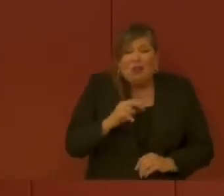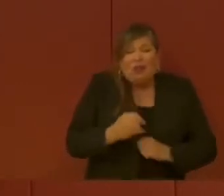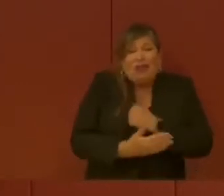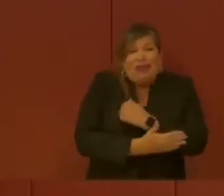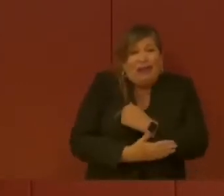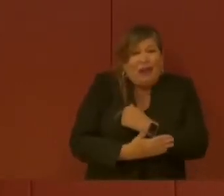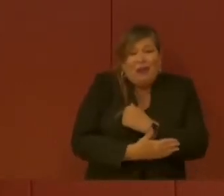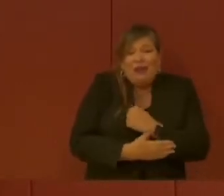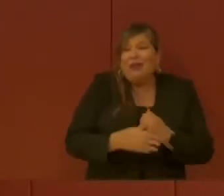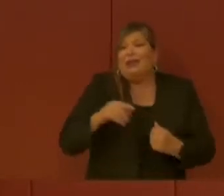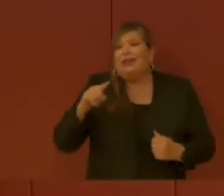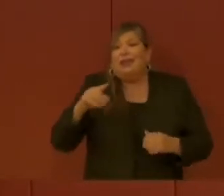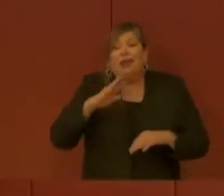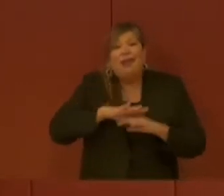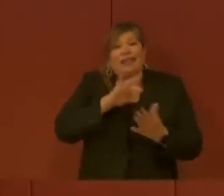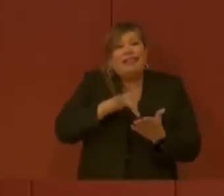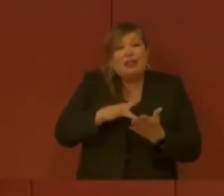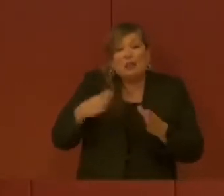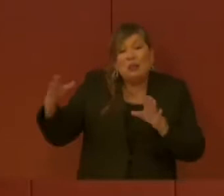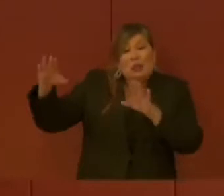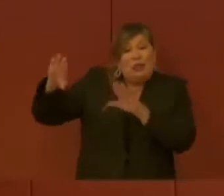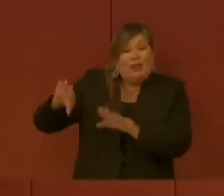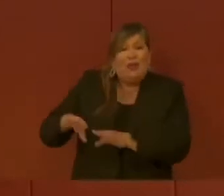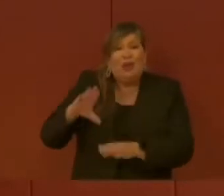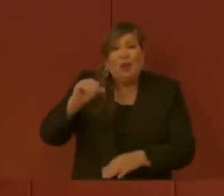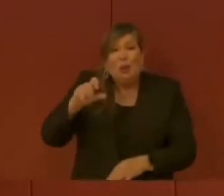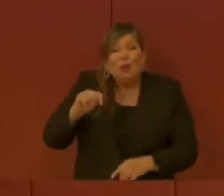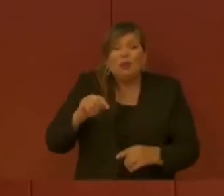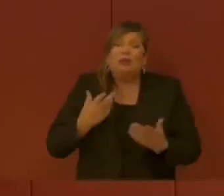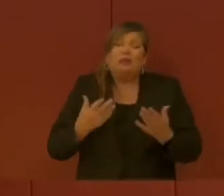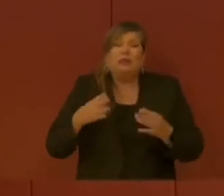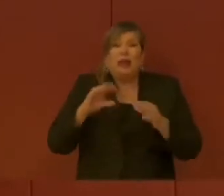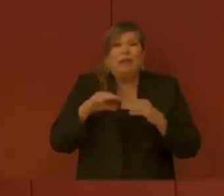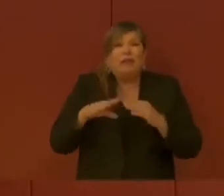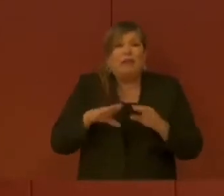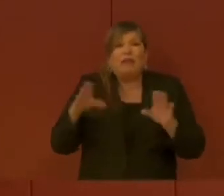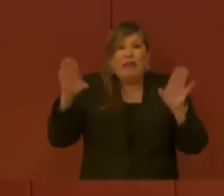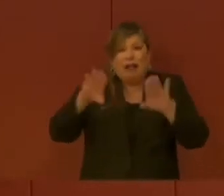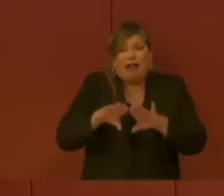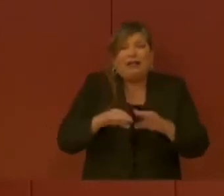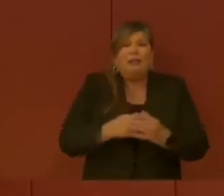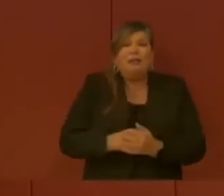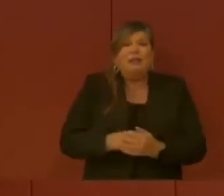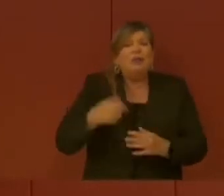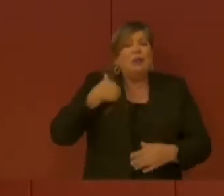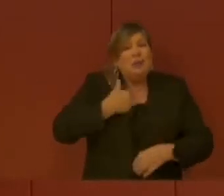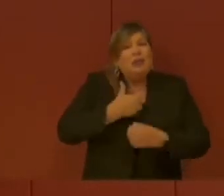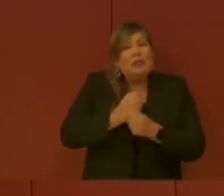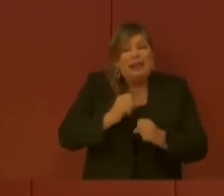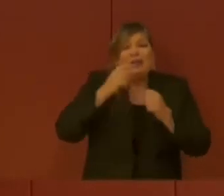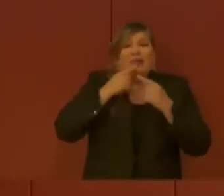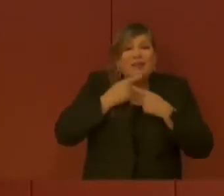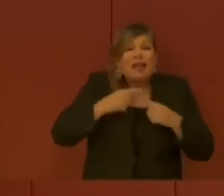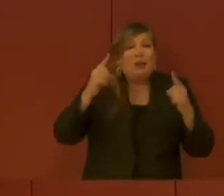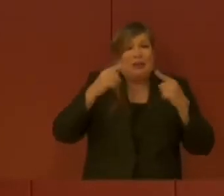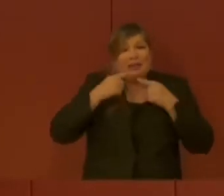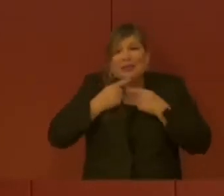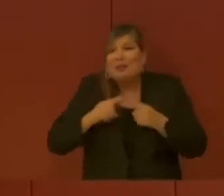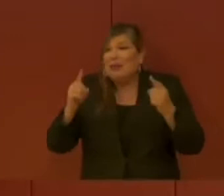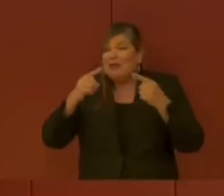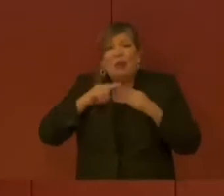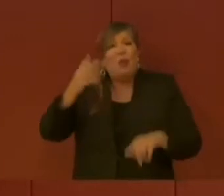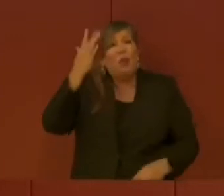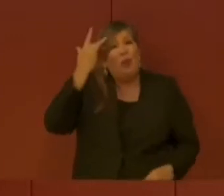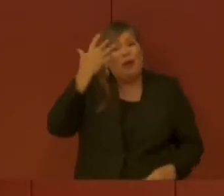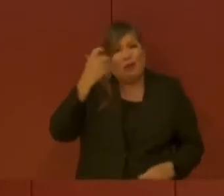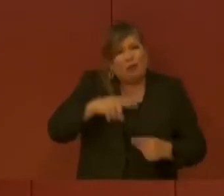yesterday on the Central Coast, not just in the Central Valley. We've been making announcements at a consistent basis to update everybody